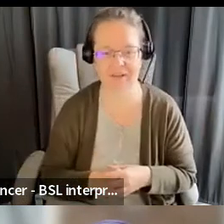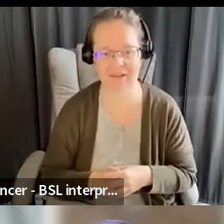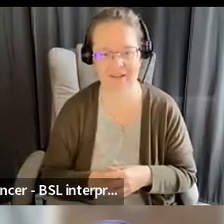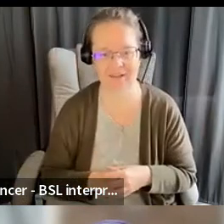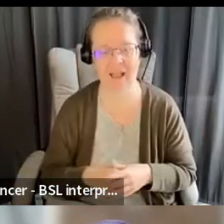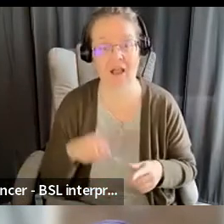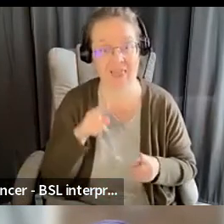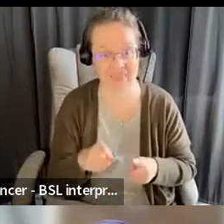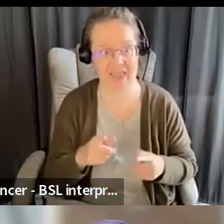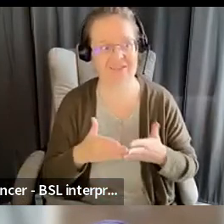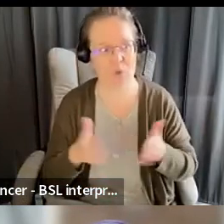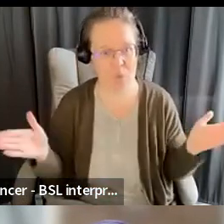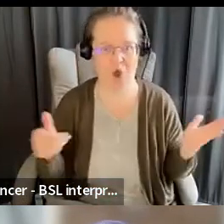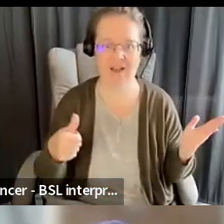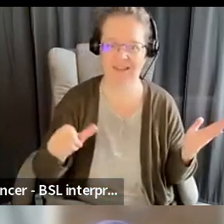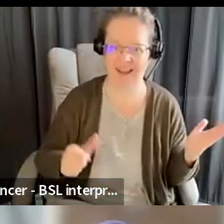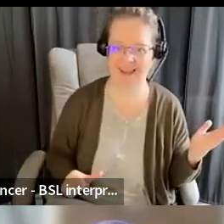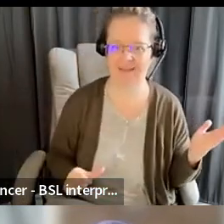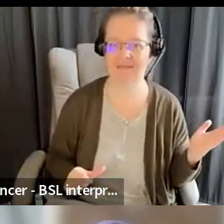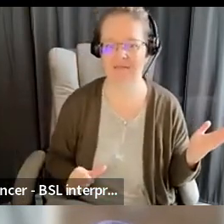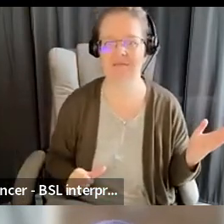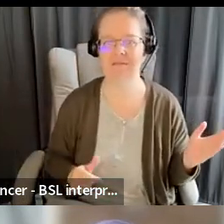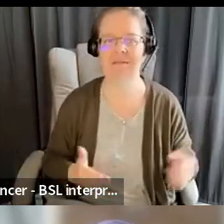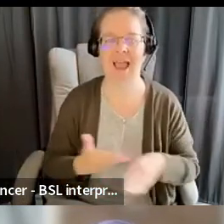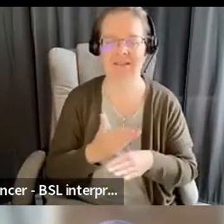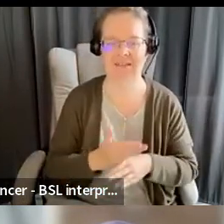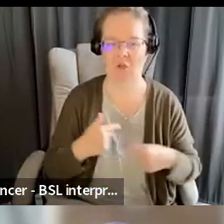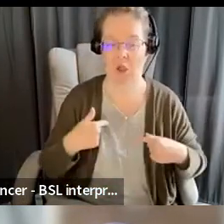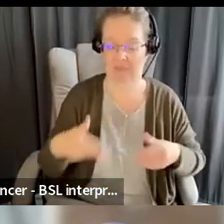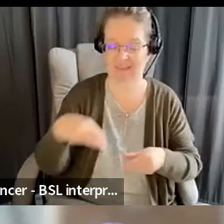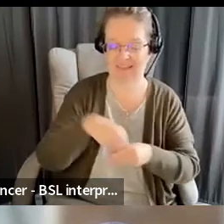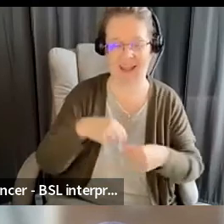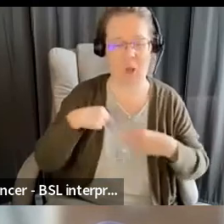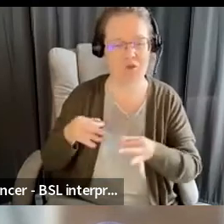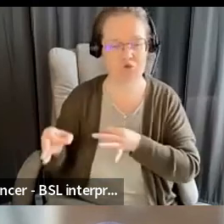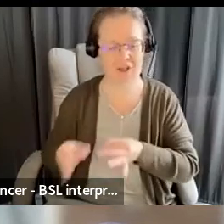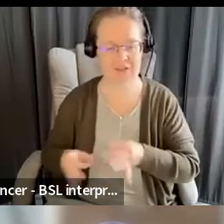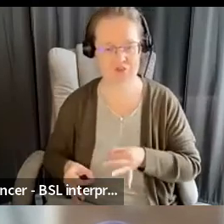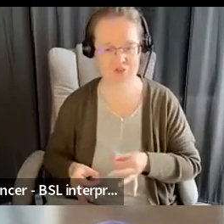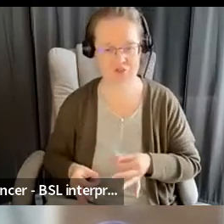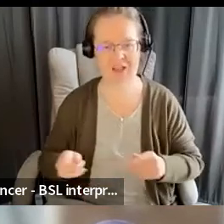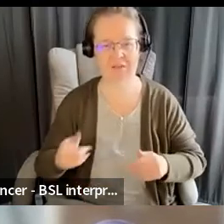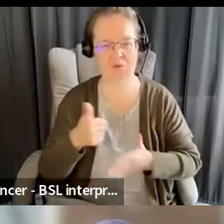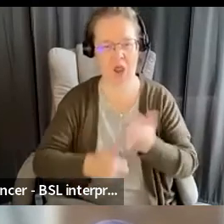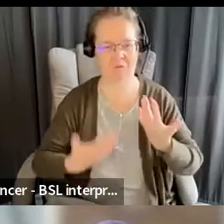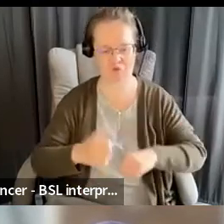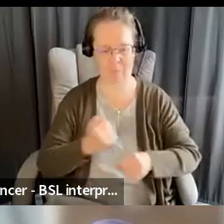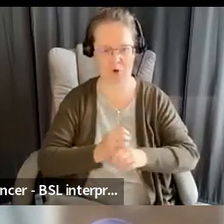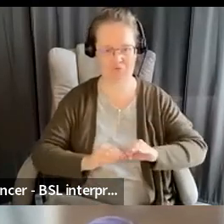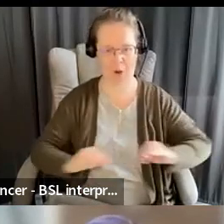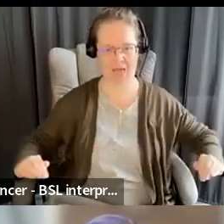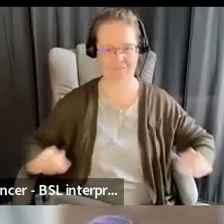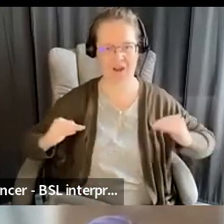wide list of activities that's built into a strategy that we execute, but it's down at ground level, if so to speak. So we're